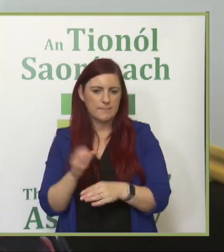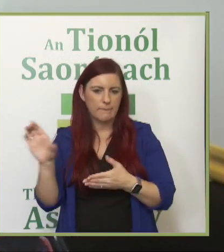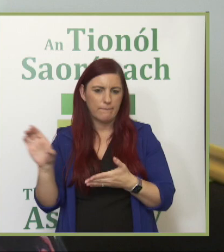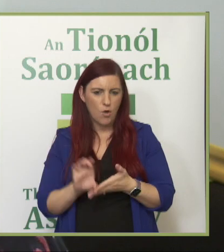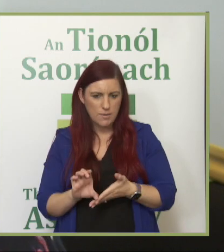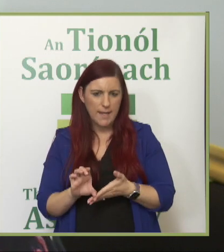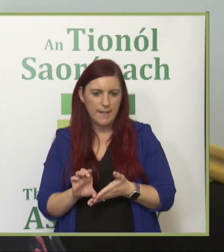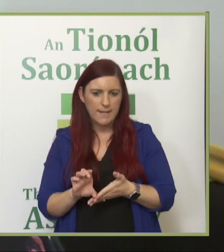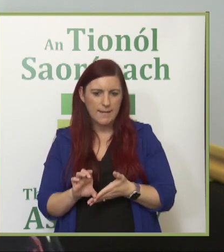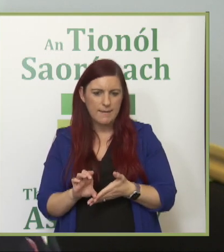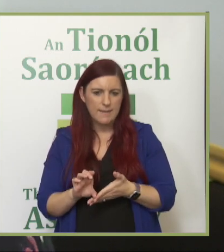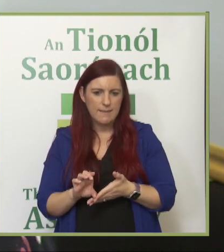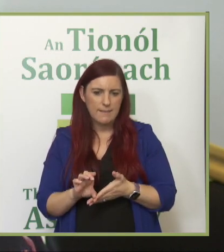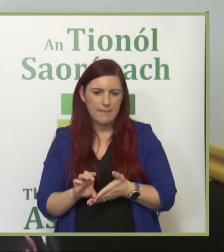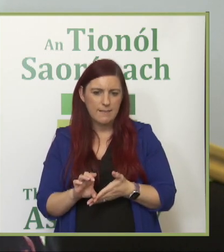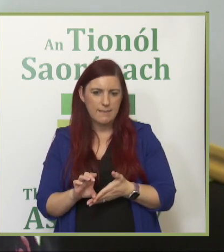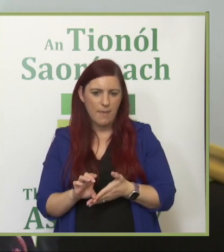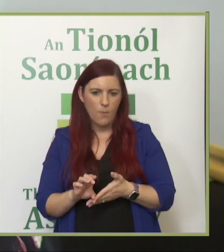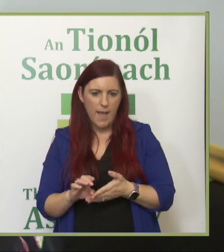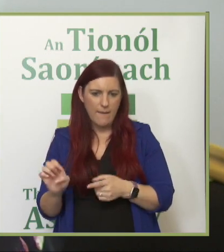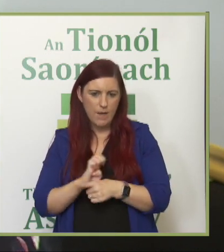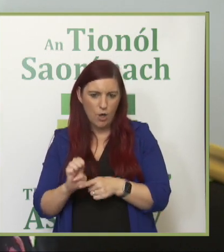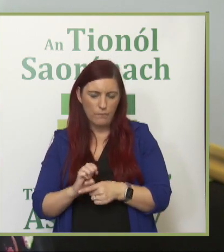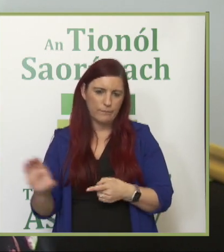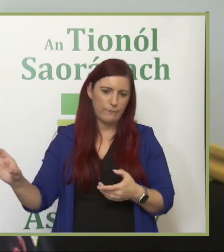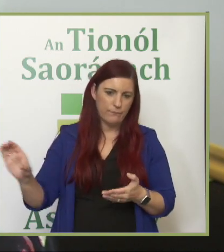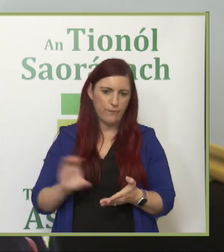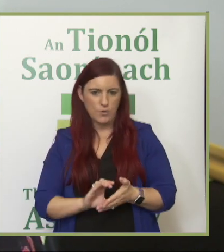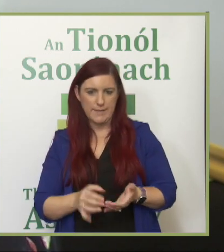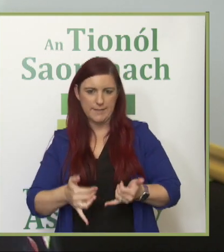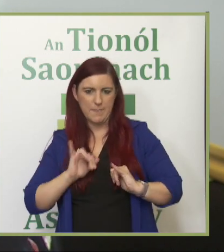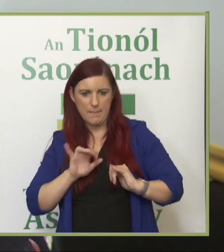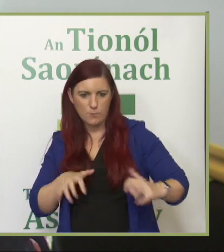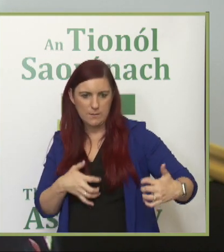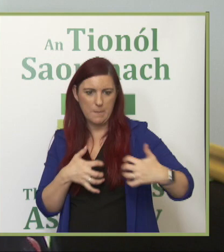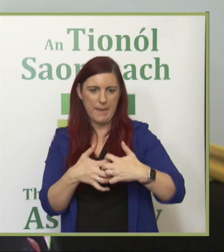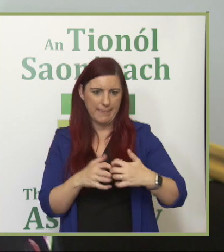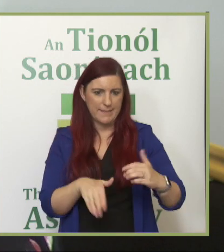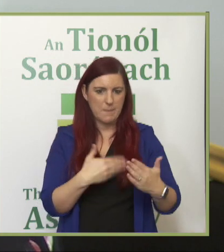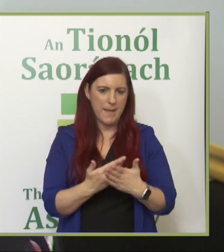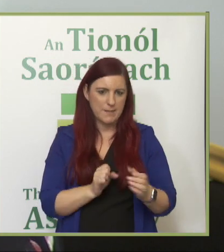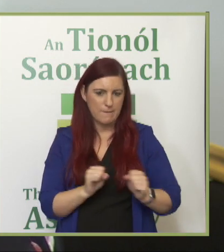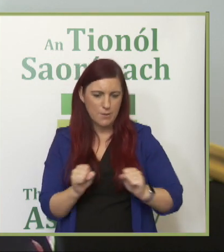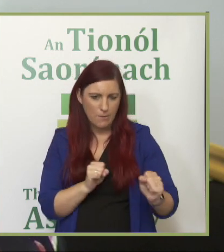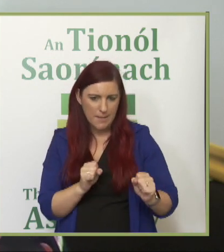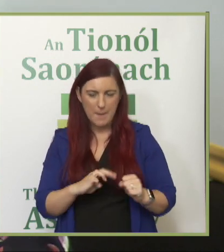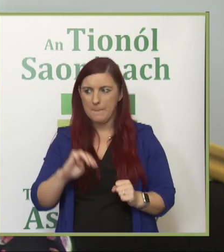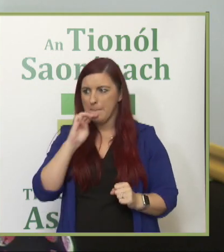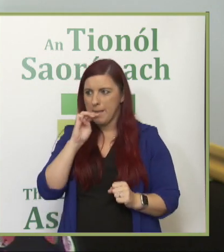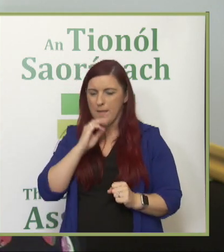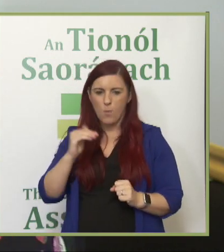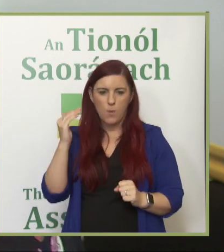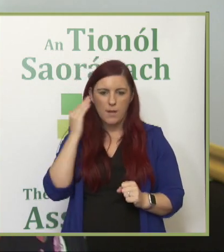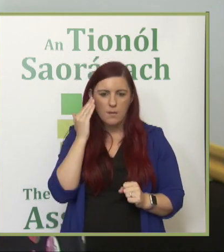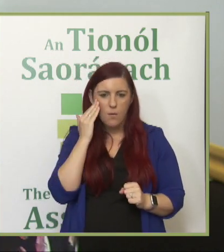funding, and that we are sufficiently allocating funding to meet the demands of services. So we do know that we